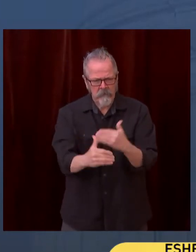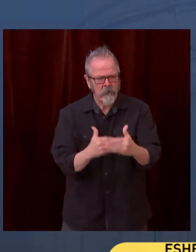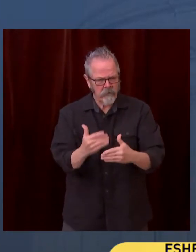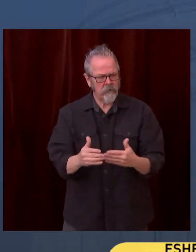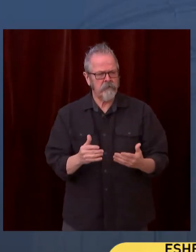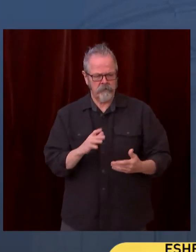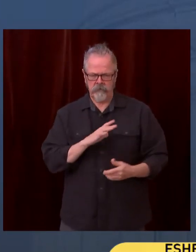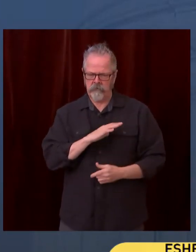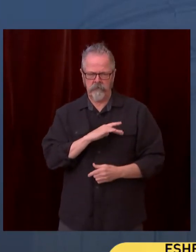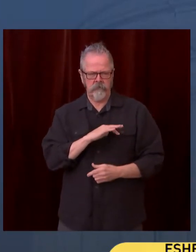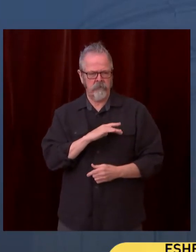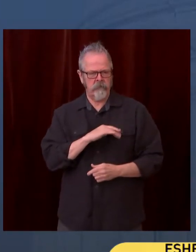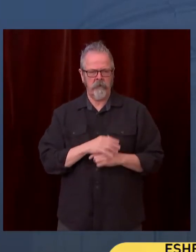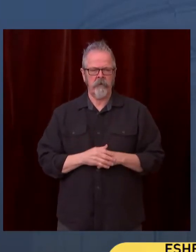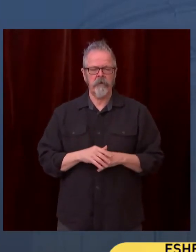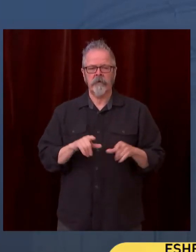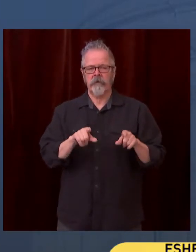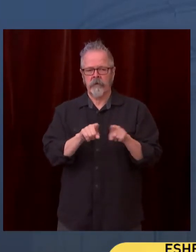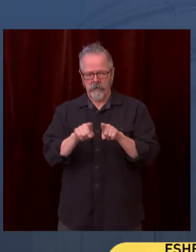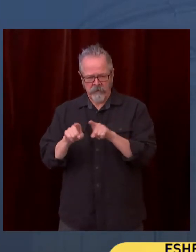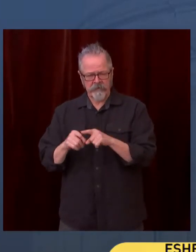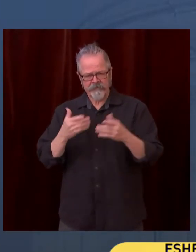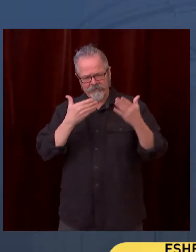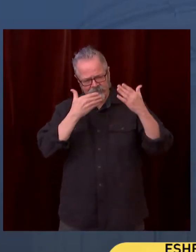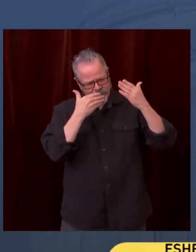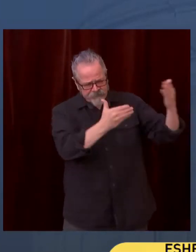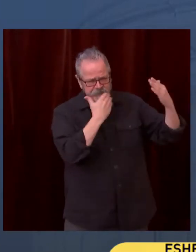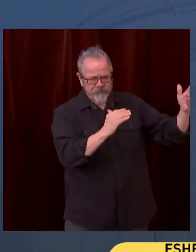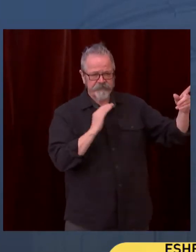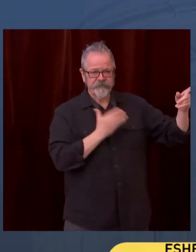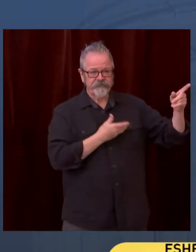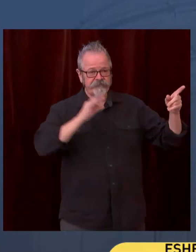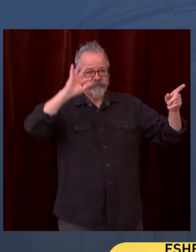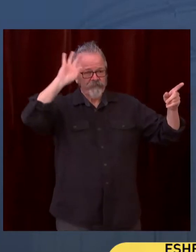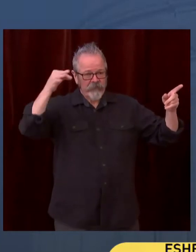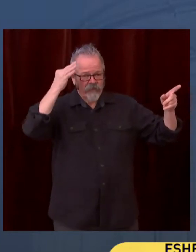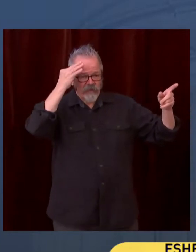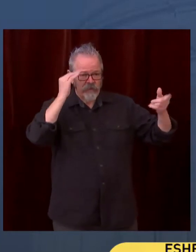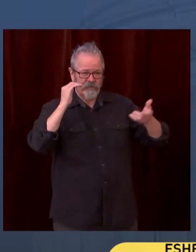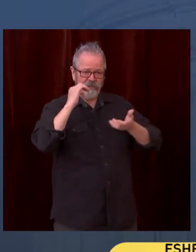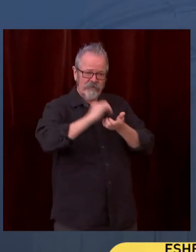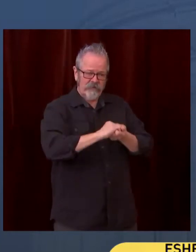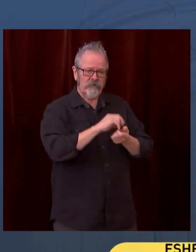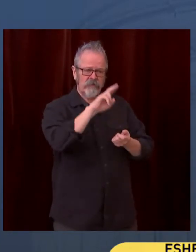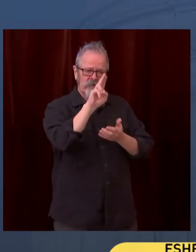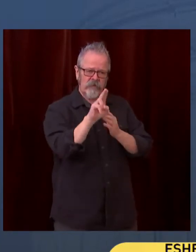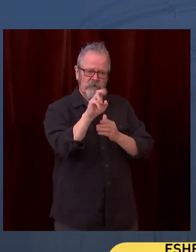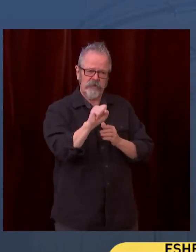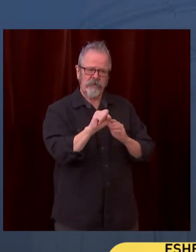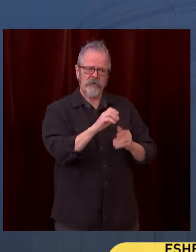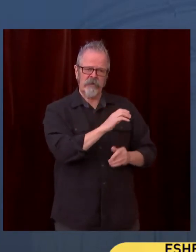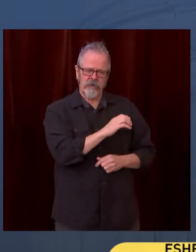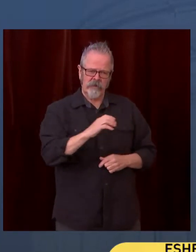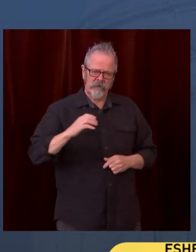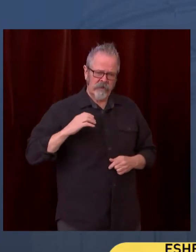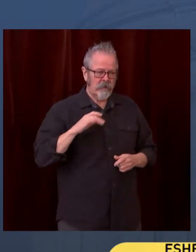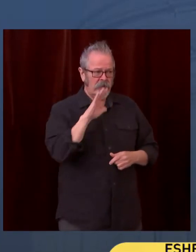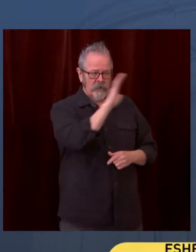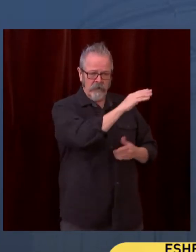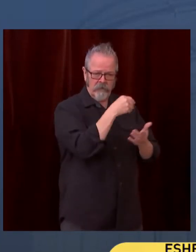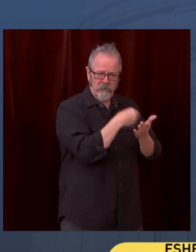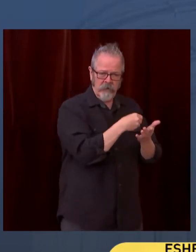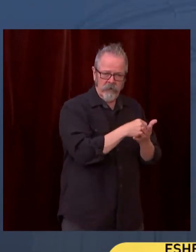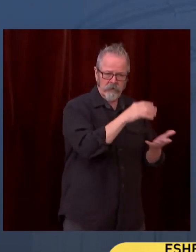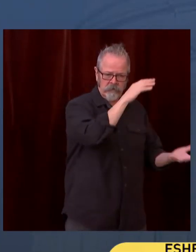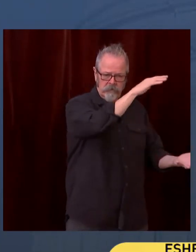partners, the U.S. Congress. This is federal dollars, and we're making sure they're invested wisely in the state of Washington. We appreciate